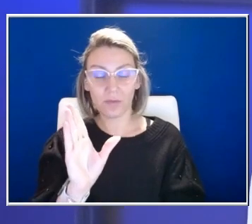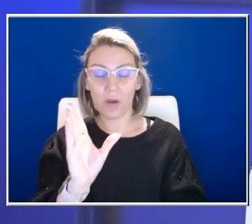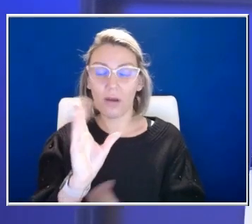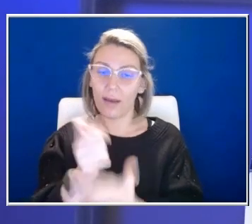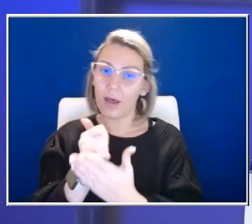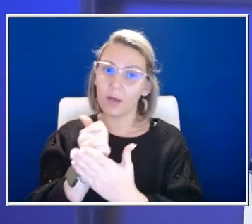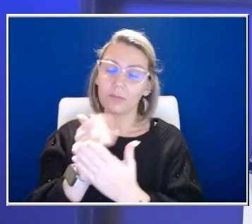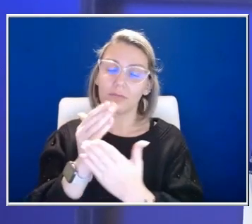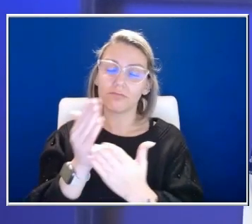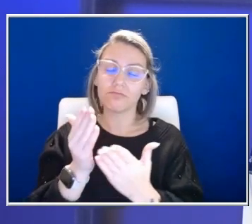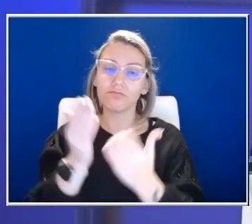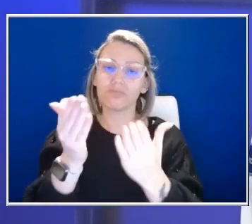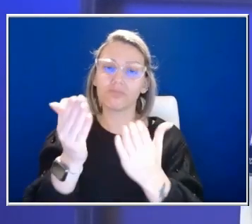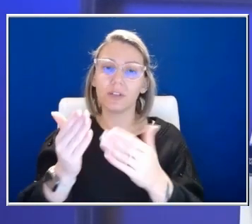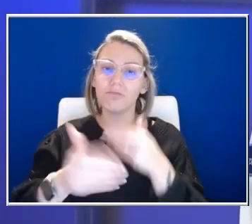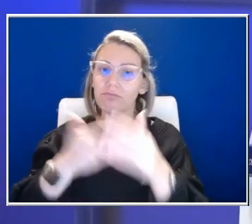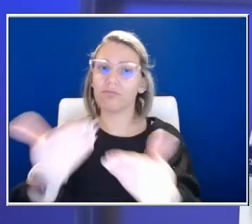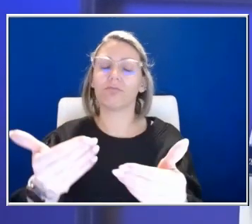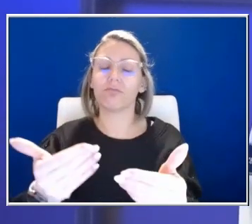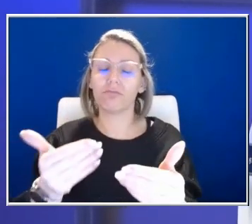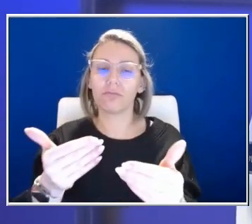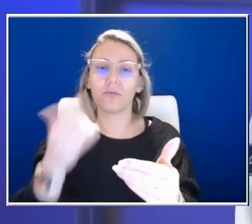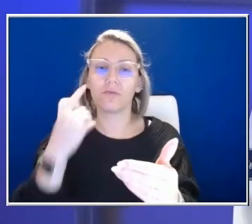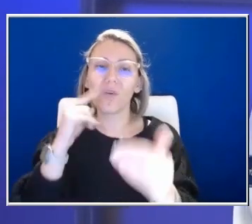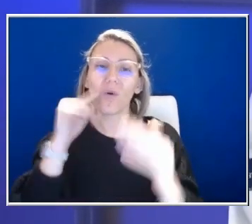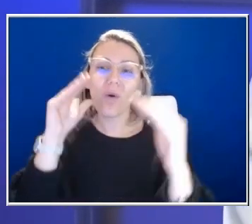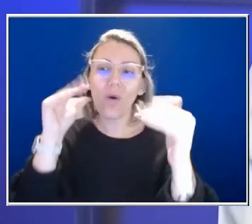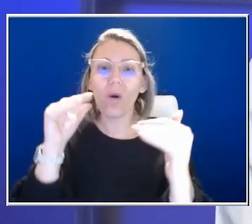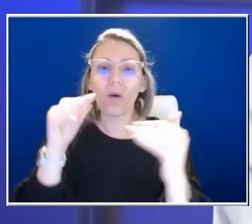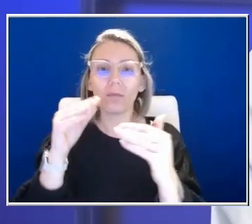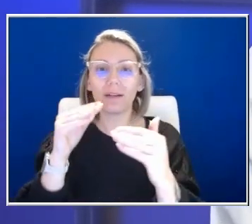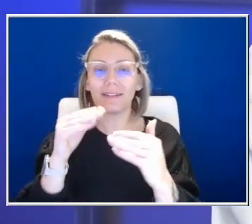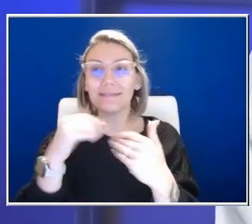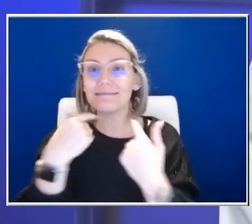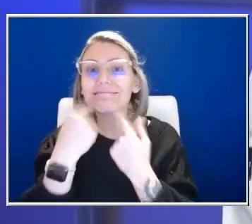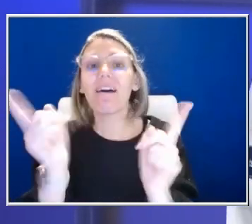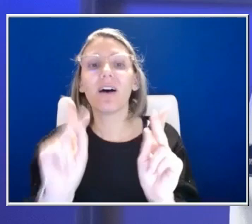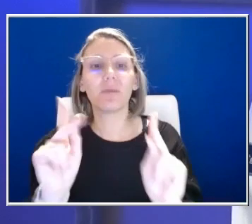forward in just getting the word out that we are here for everybody.